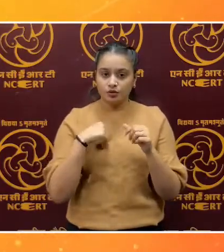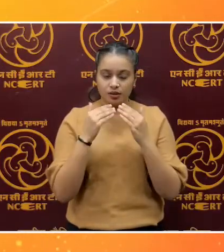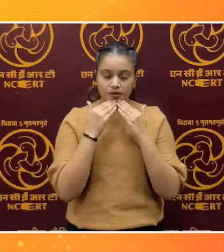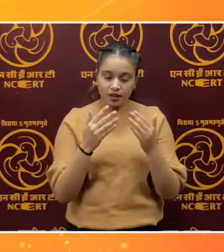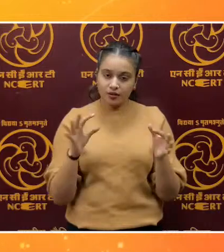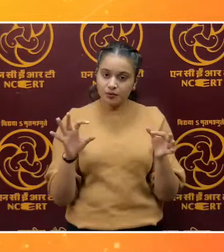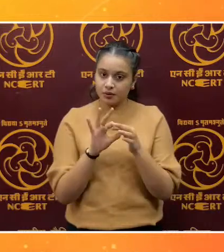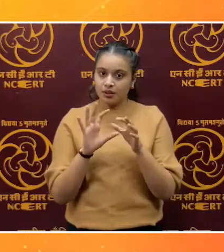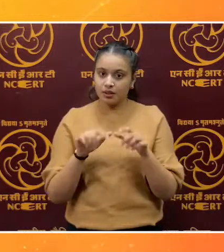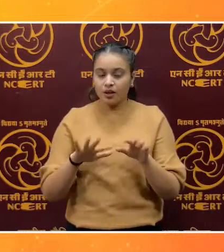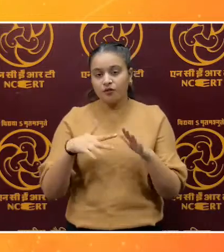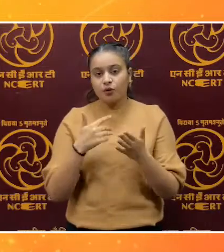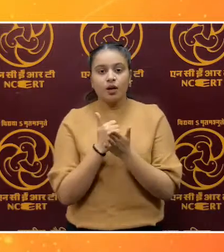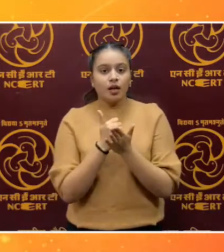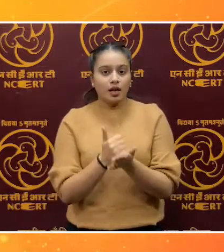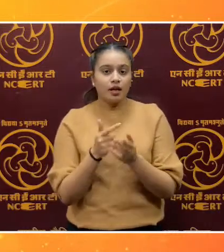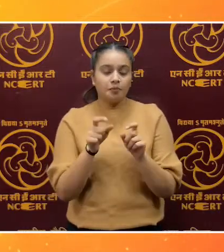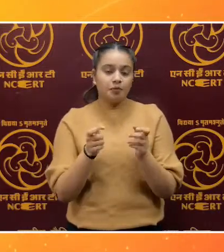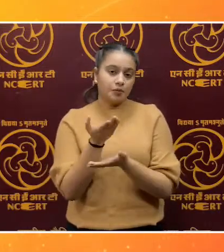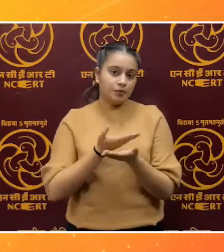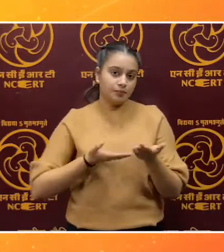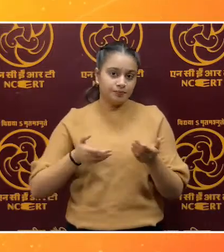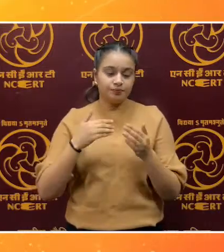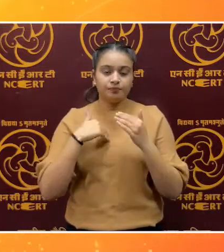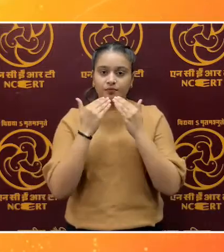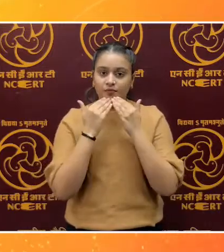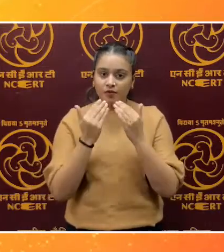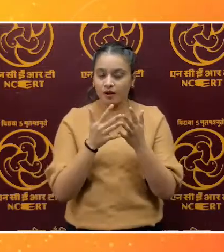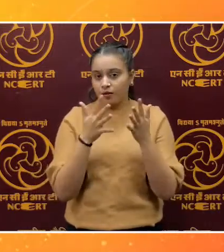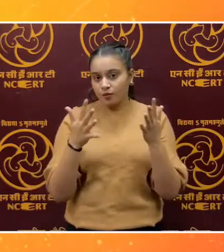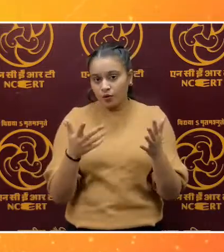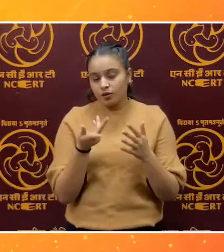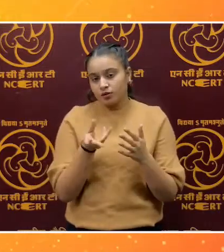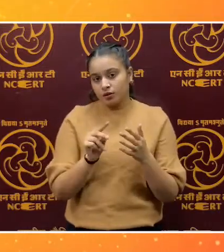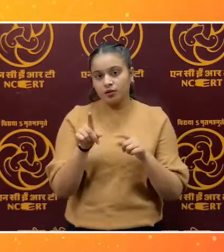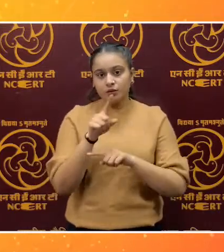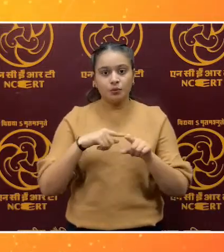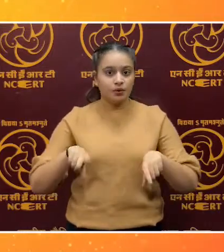with us and for helping our viewers. Thank you so much once again. Have a